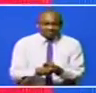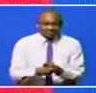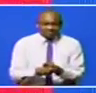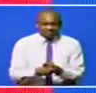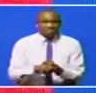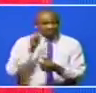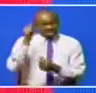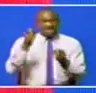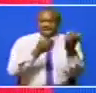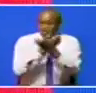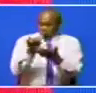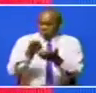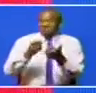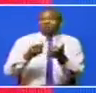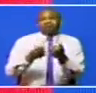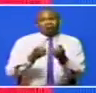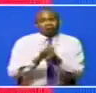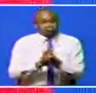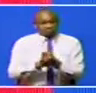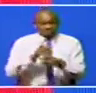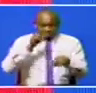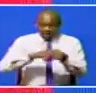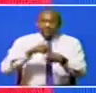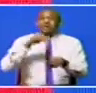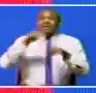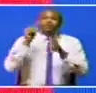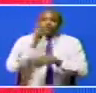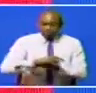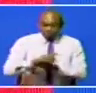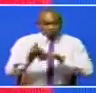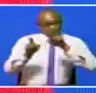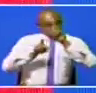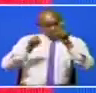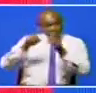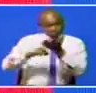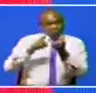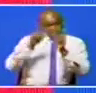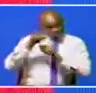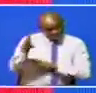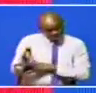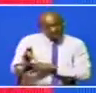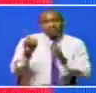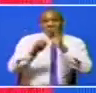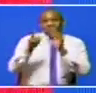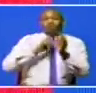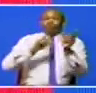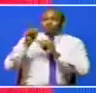As Kenya's economy rebounds after the polls, tourism prospects remain steady, with the ministry projecting